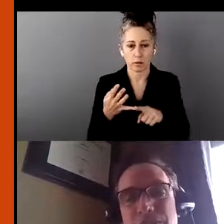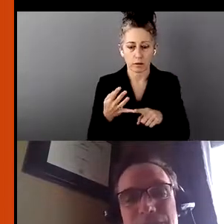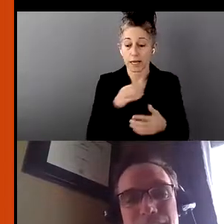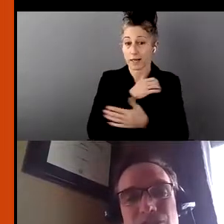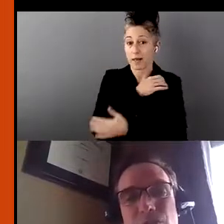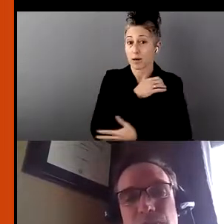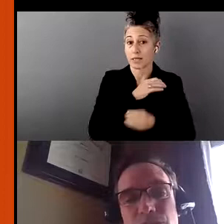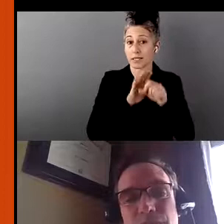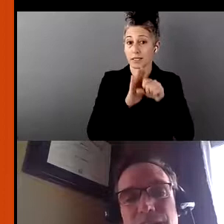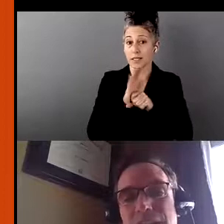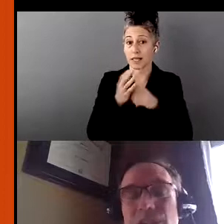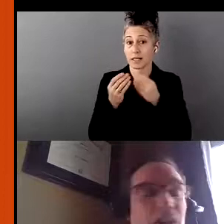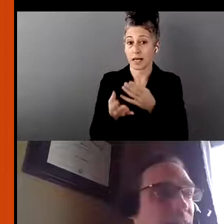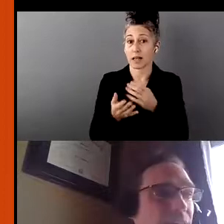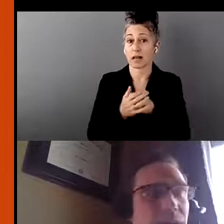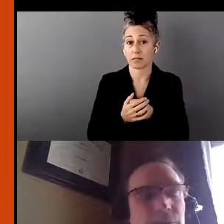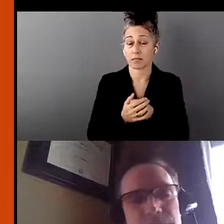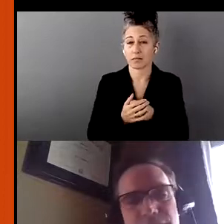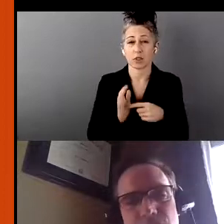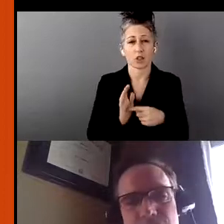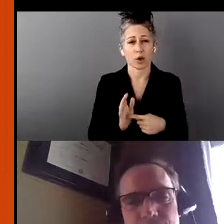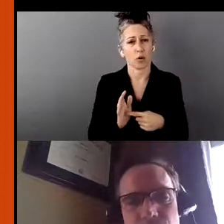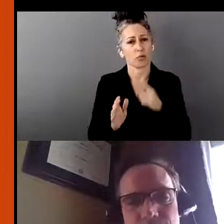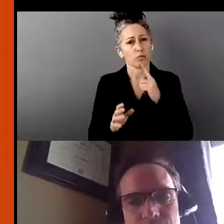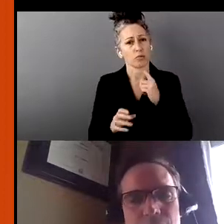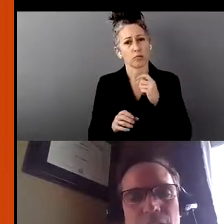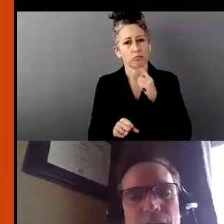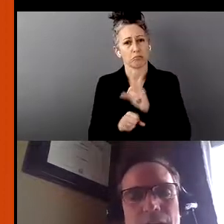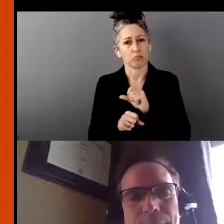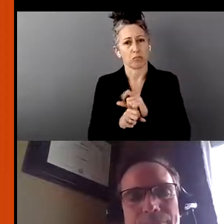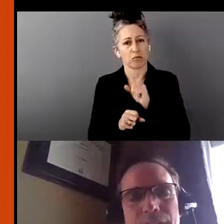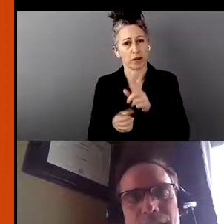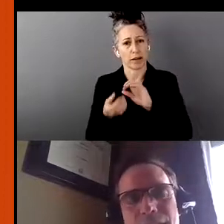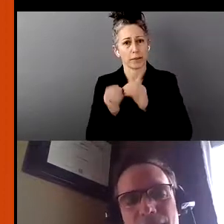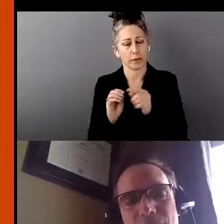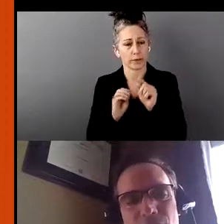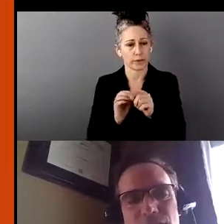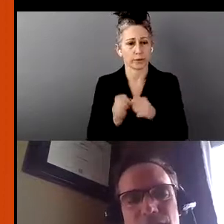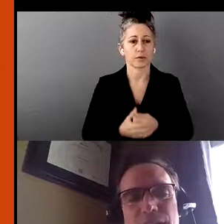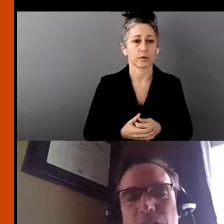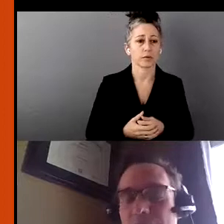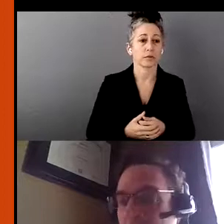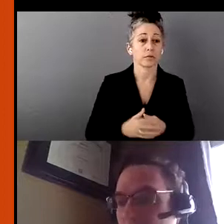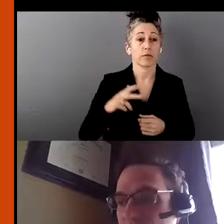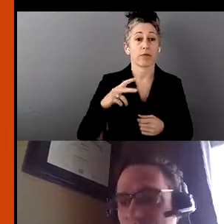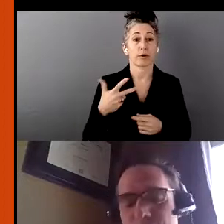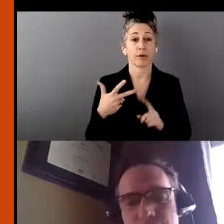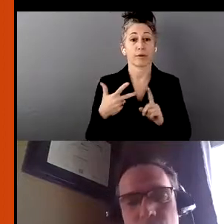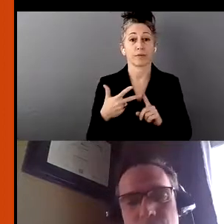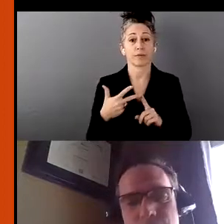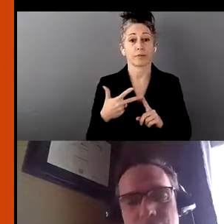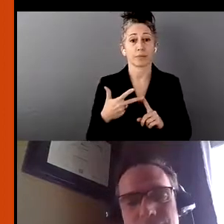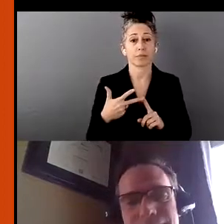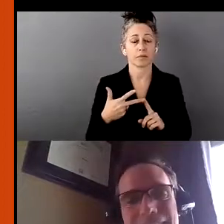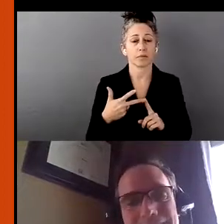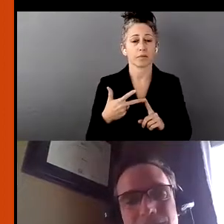show substantial regional variation in all the outcomes that I just mentioned. And third, and this is something that